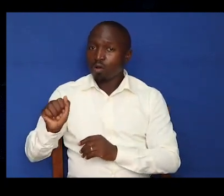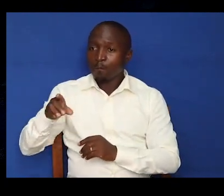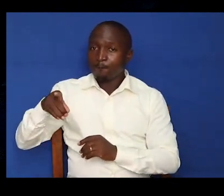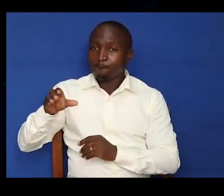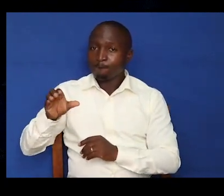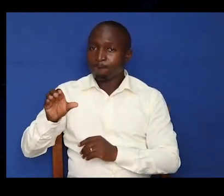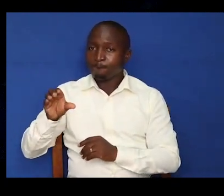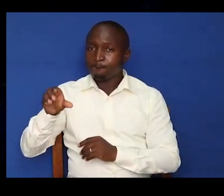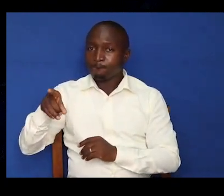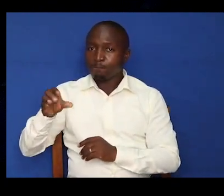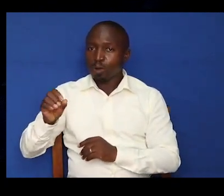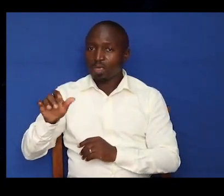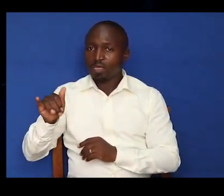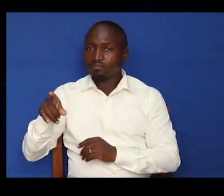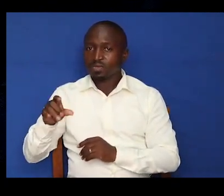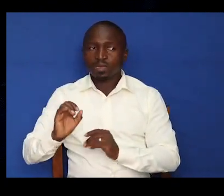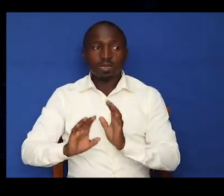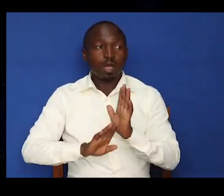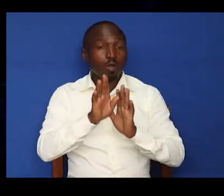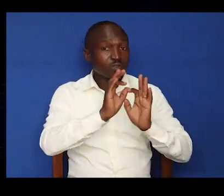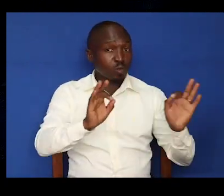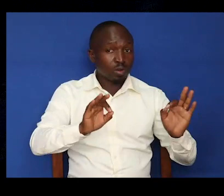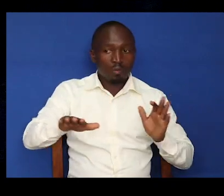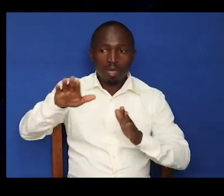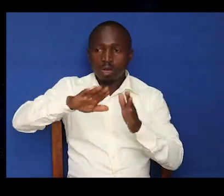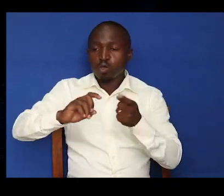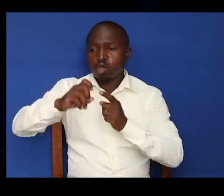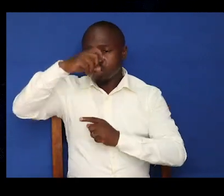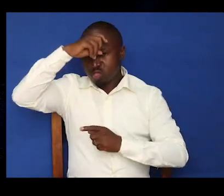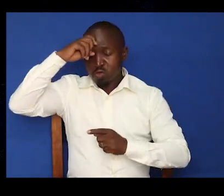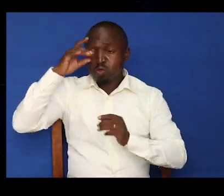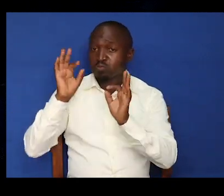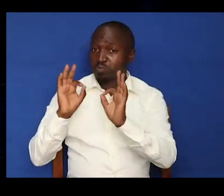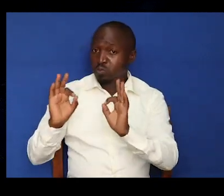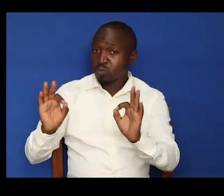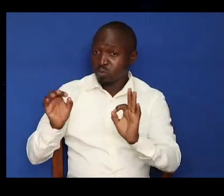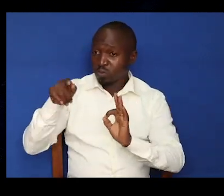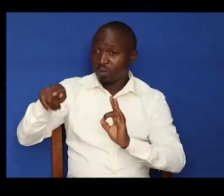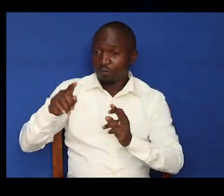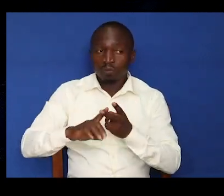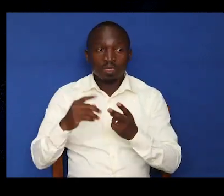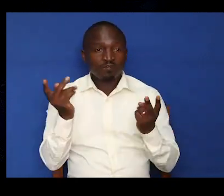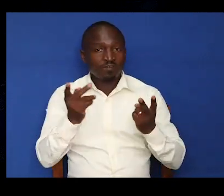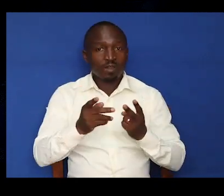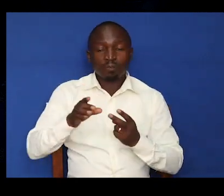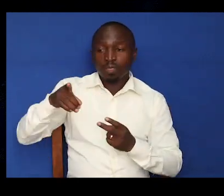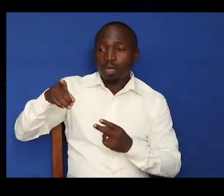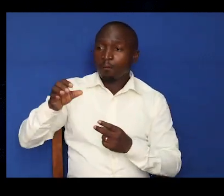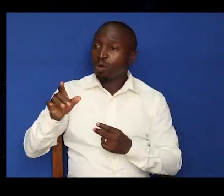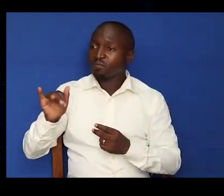sea temperature of about 21 degrees to 29 degrees. Coral polyps